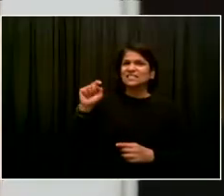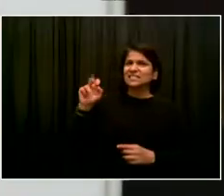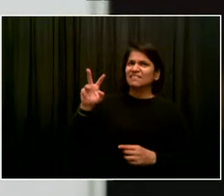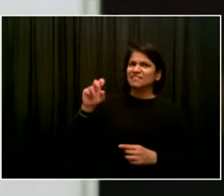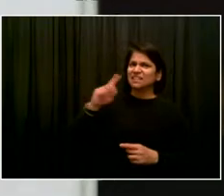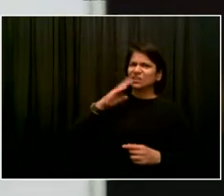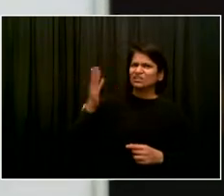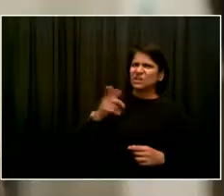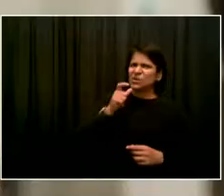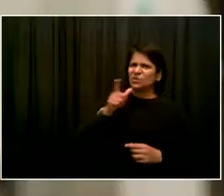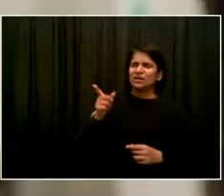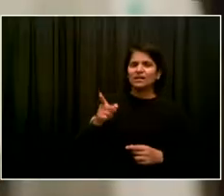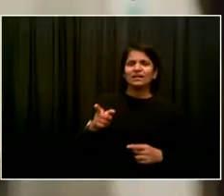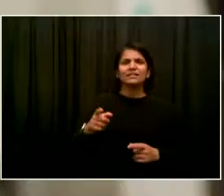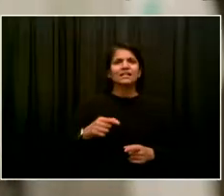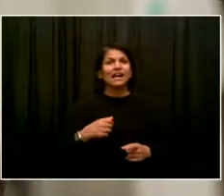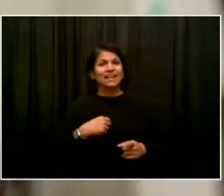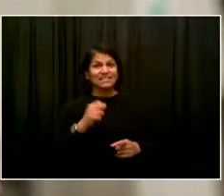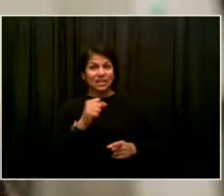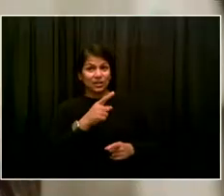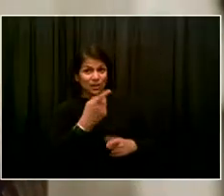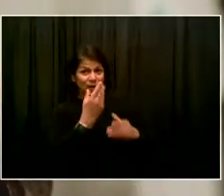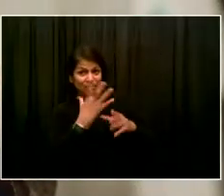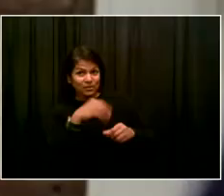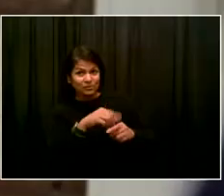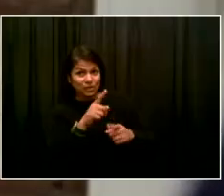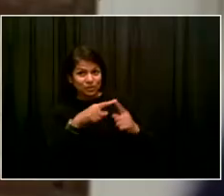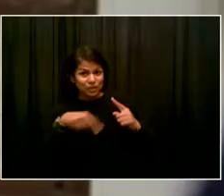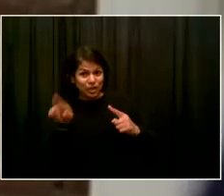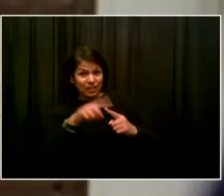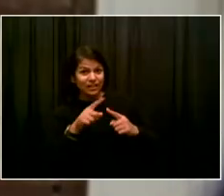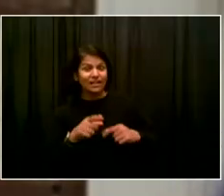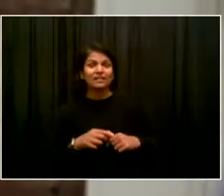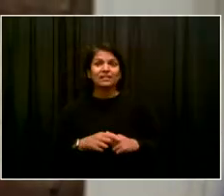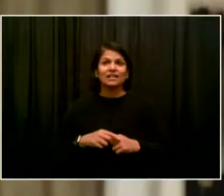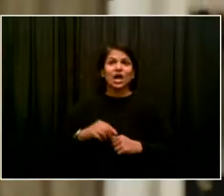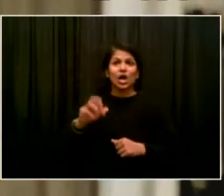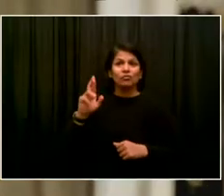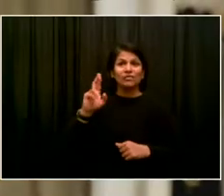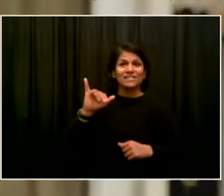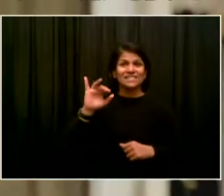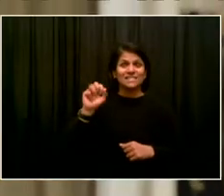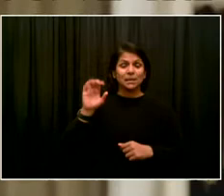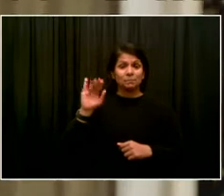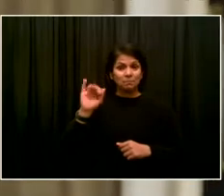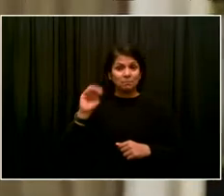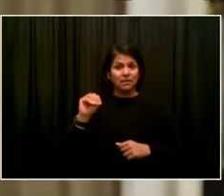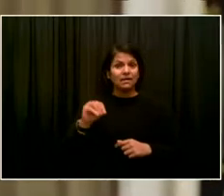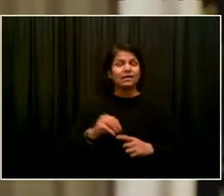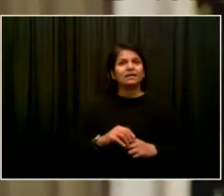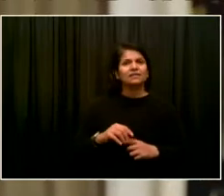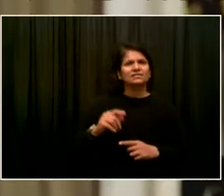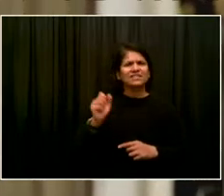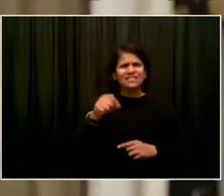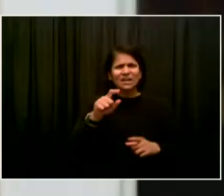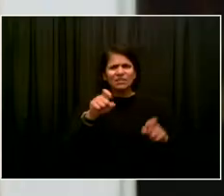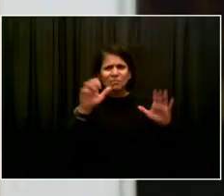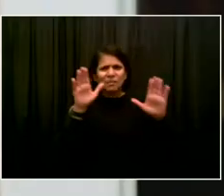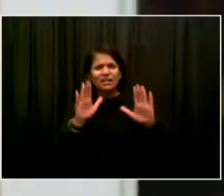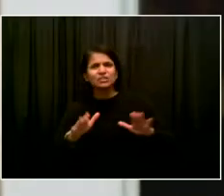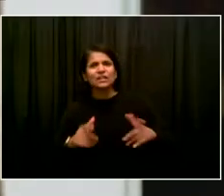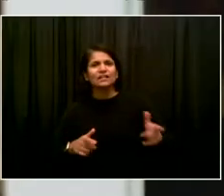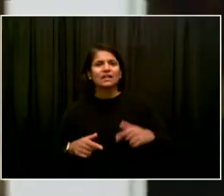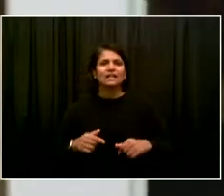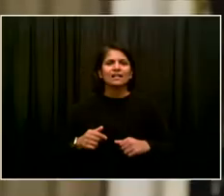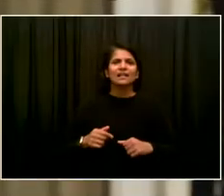Inner Circle. Inner Circle crisis mode. Coming up. Yeah. Right? You want to be in shape. It. We're doing great, Steve. We don't... What do you think got Dinkins to sing? What do you think got Bloomberg